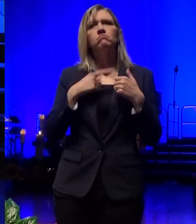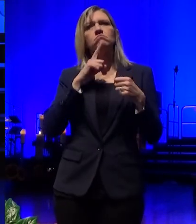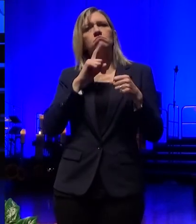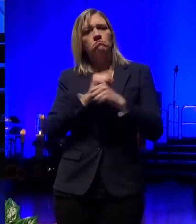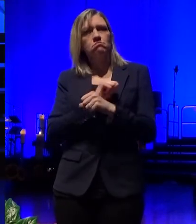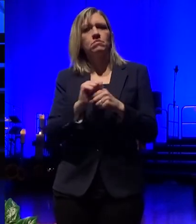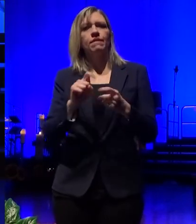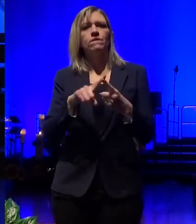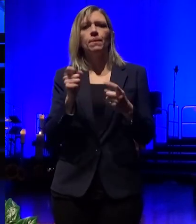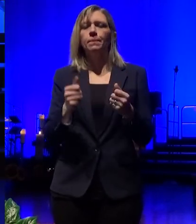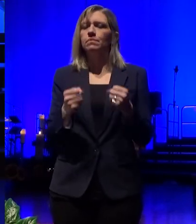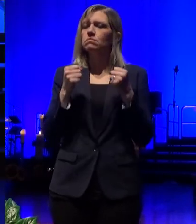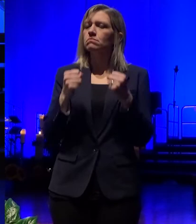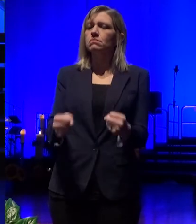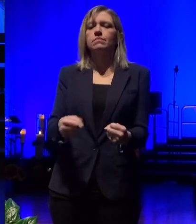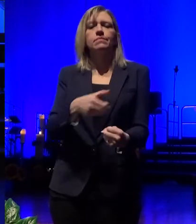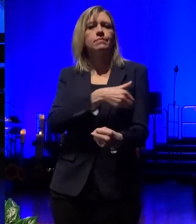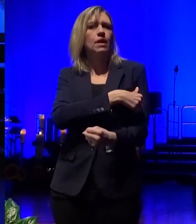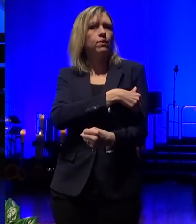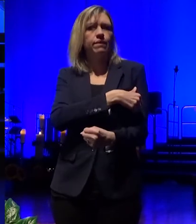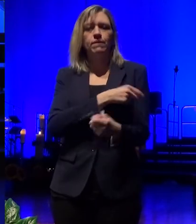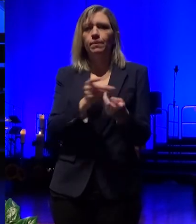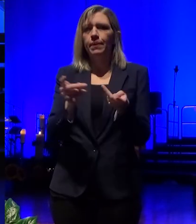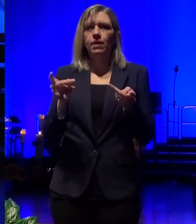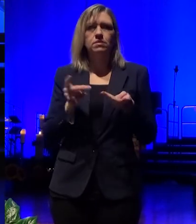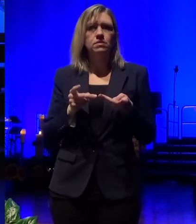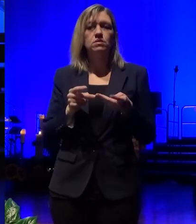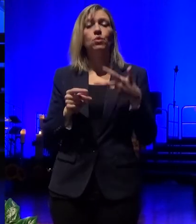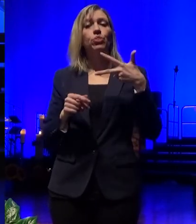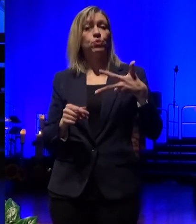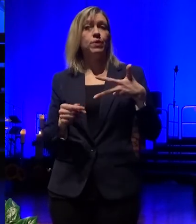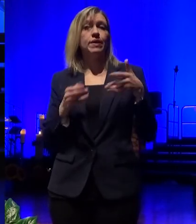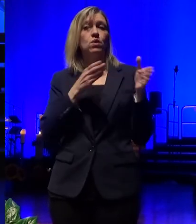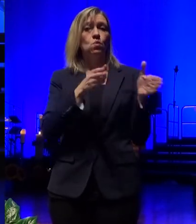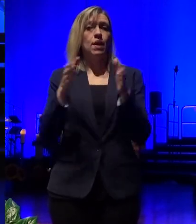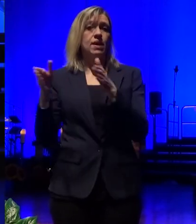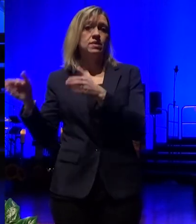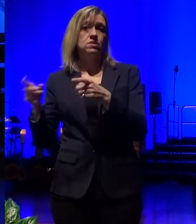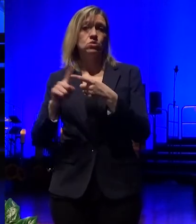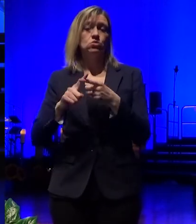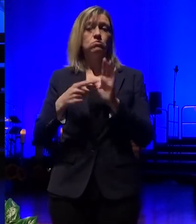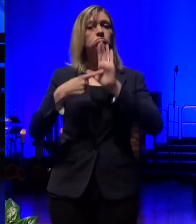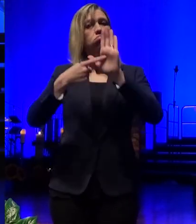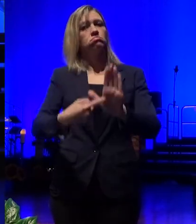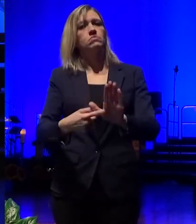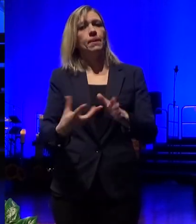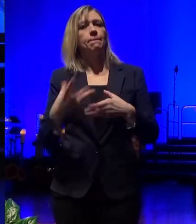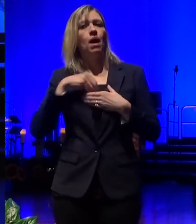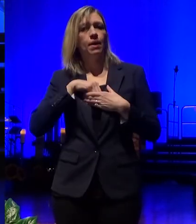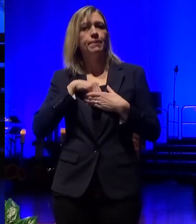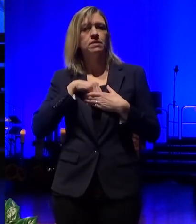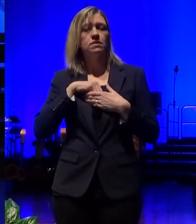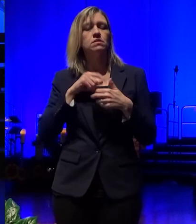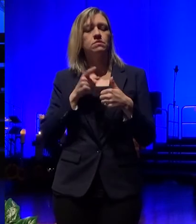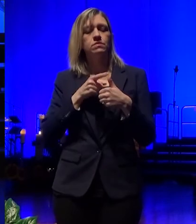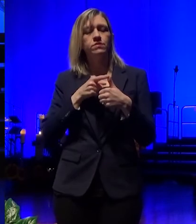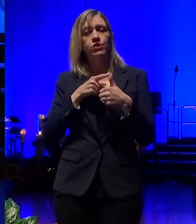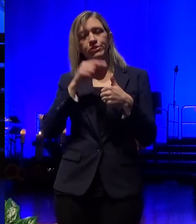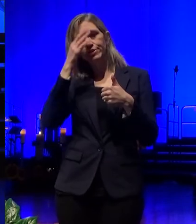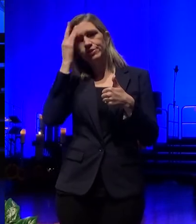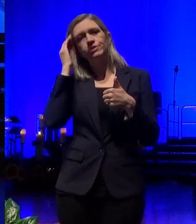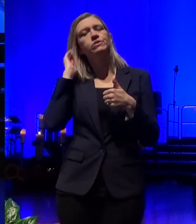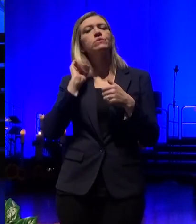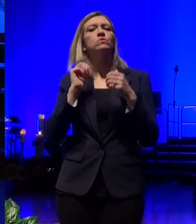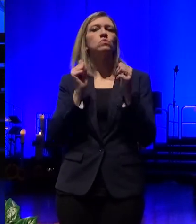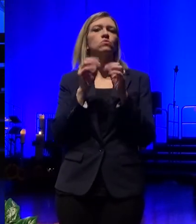truly am doing it from the most powerful place? So I have three ways to live out embodiment today. The first one